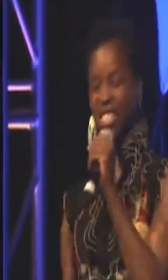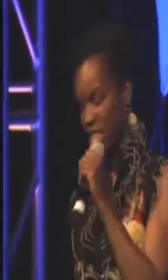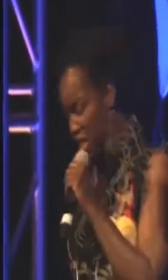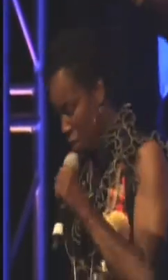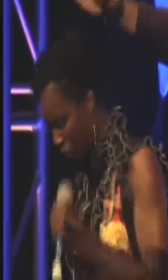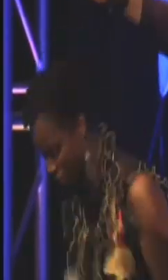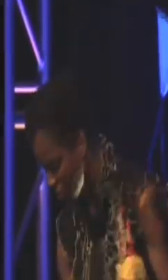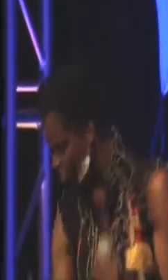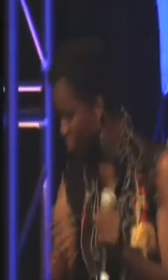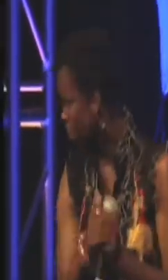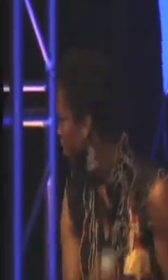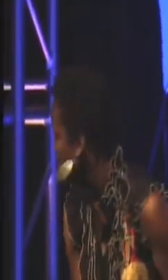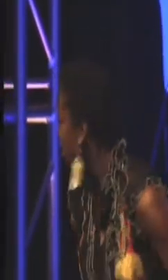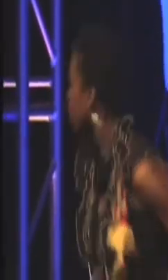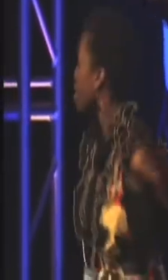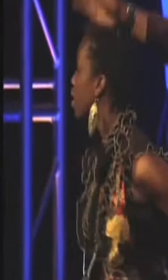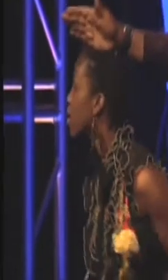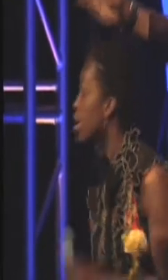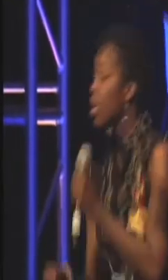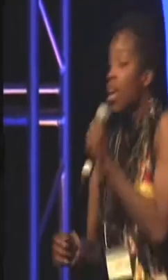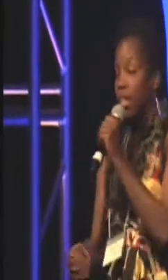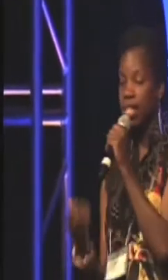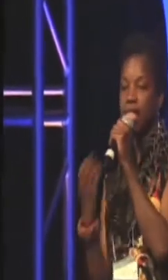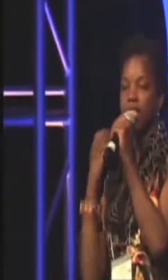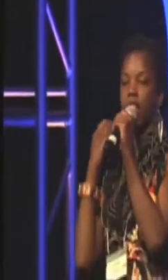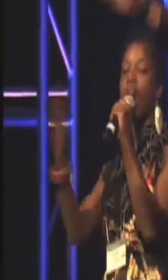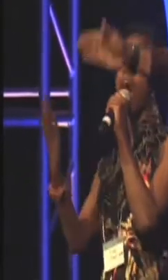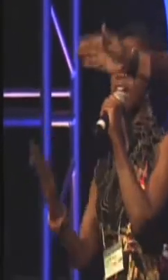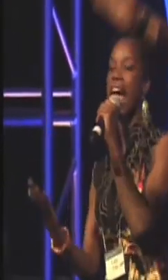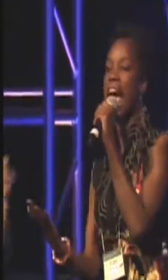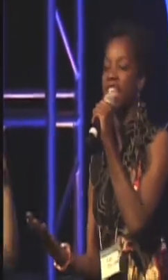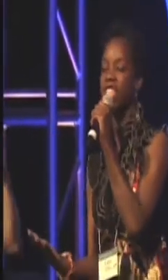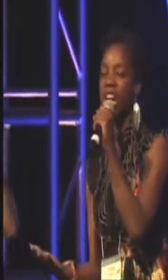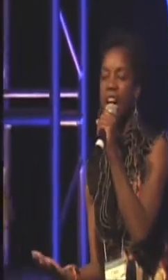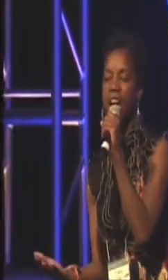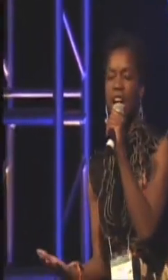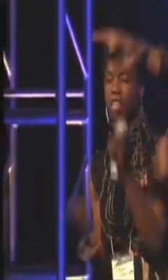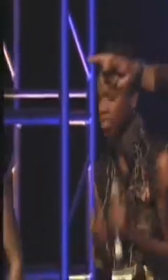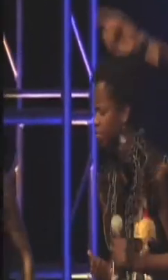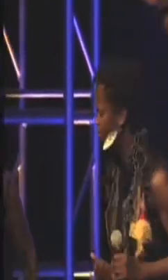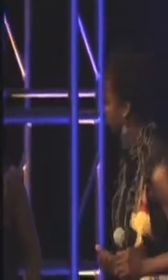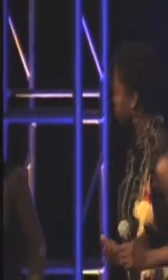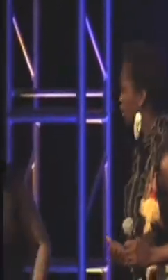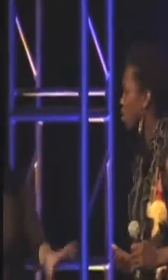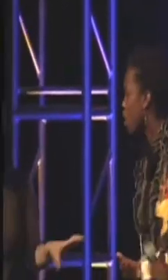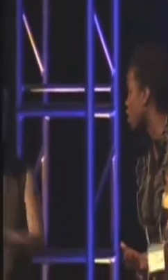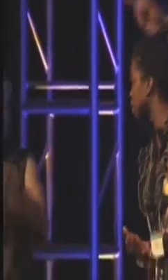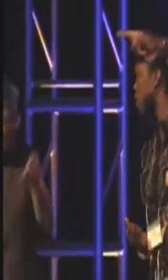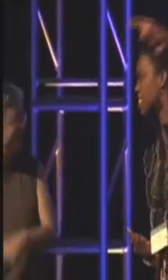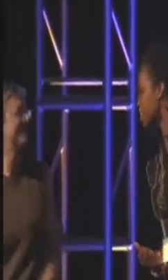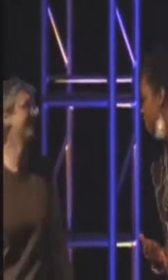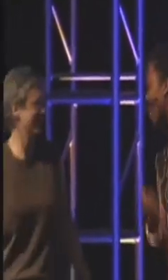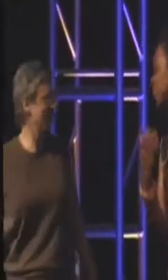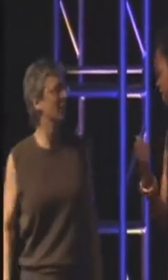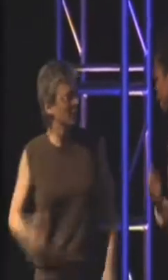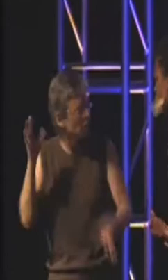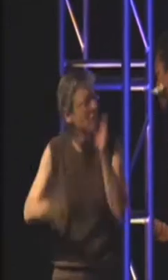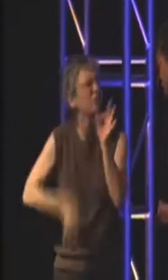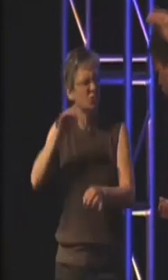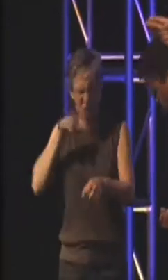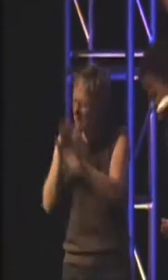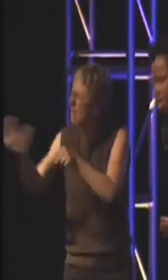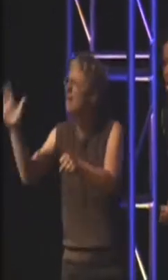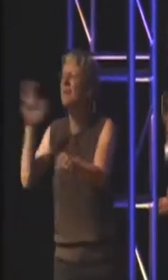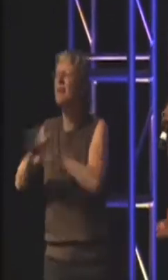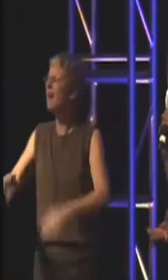neglect, give our sisters respect. This is a call to action. No more injustice, enough is enough of